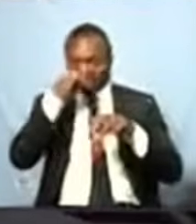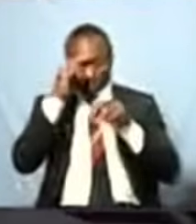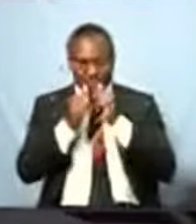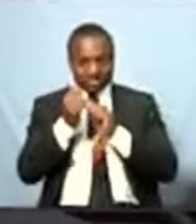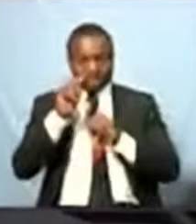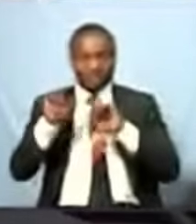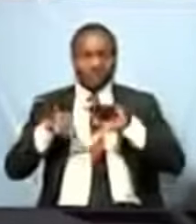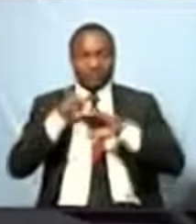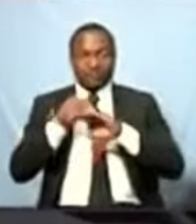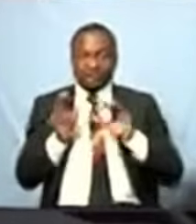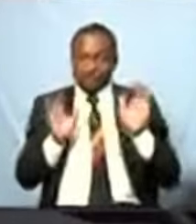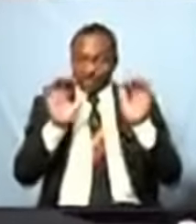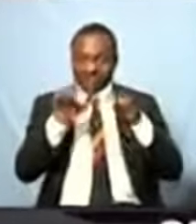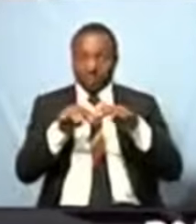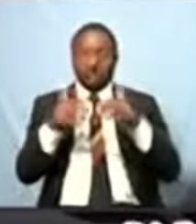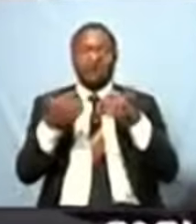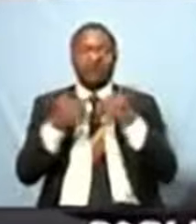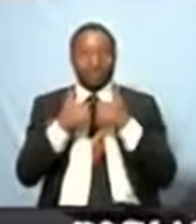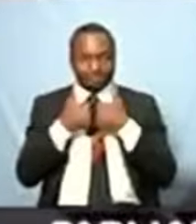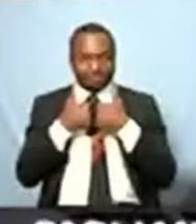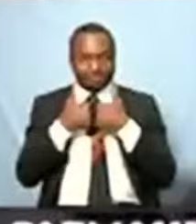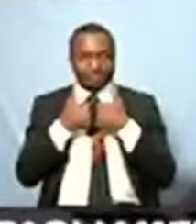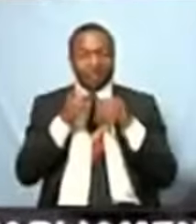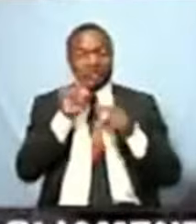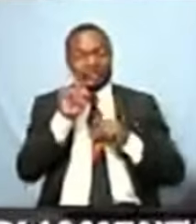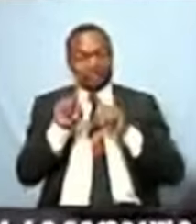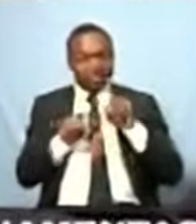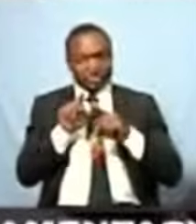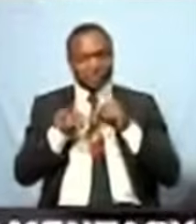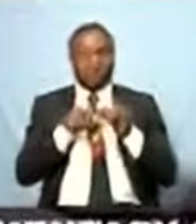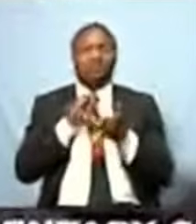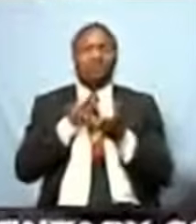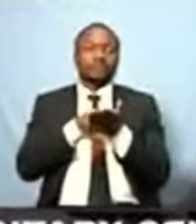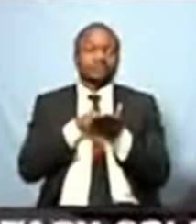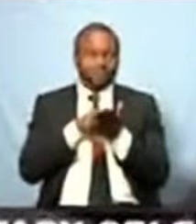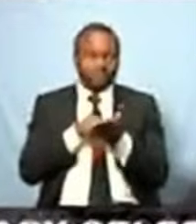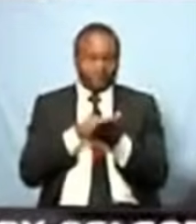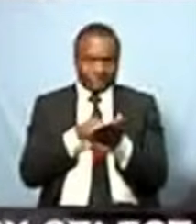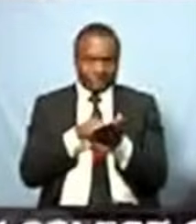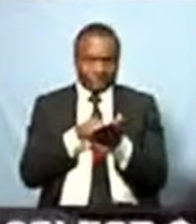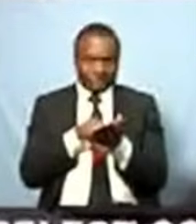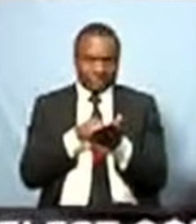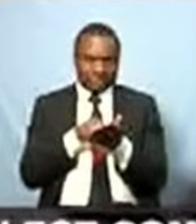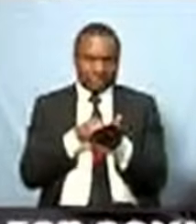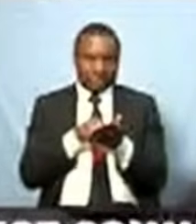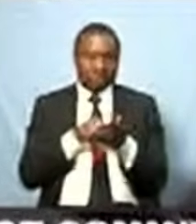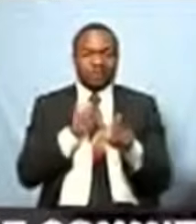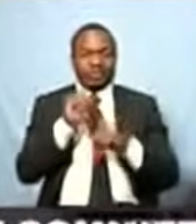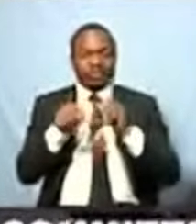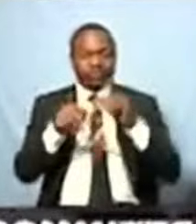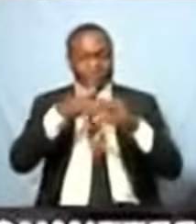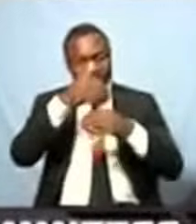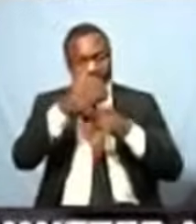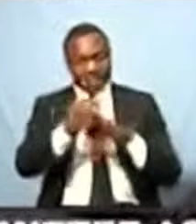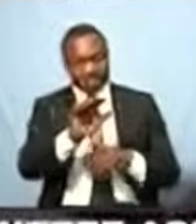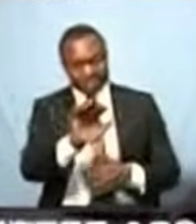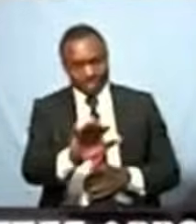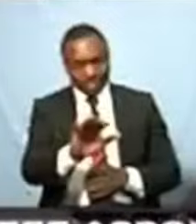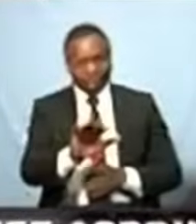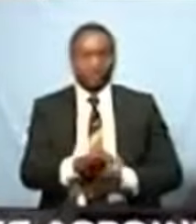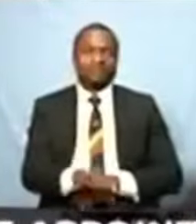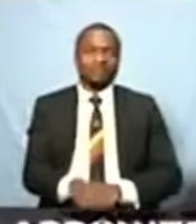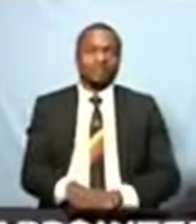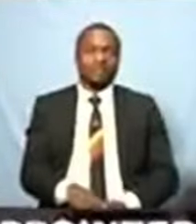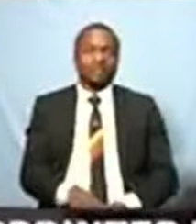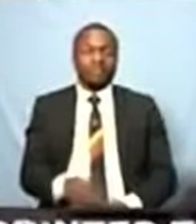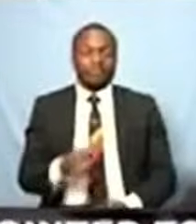National Assembly comprises people that represent all the people out there.